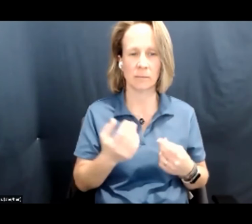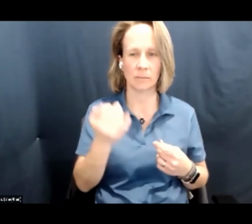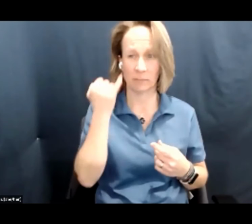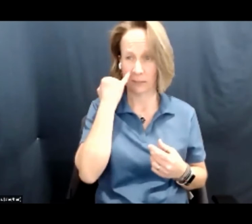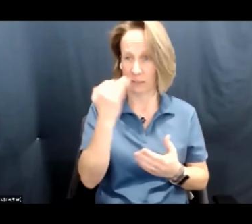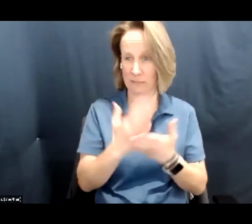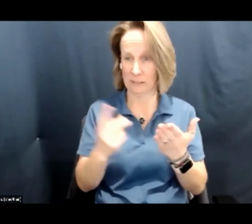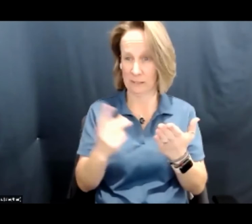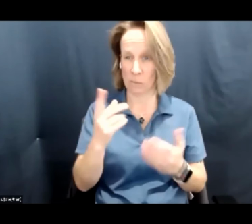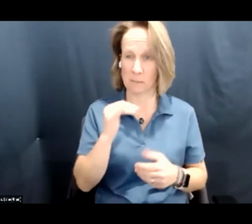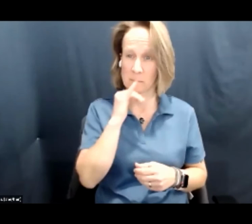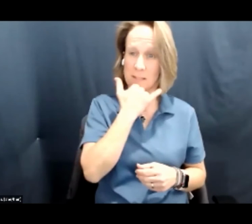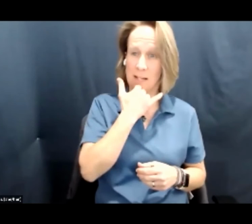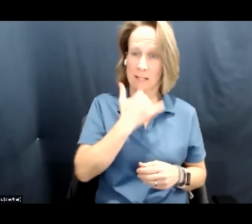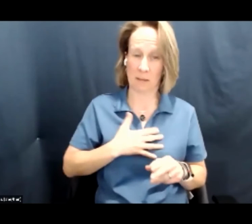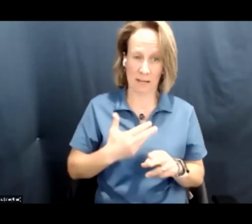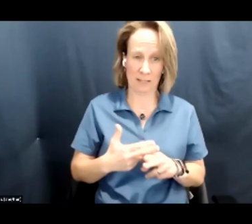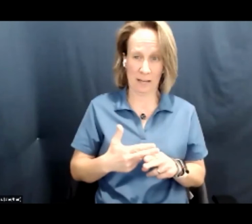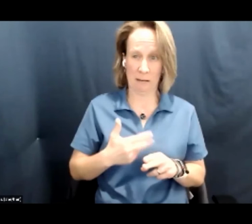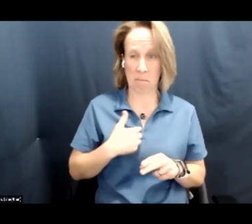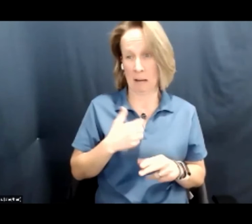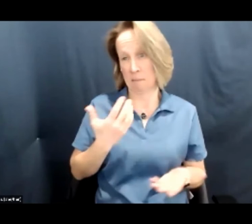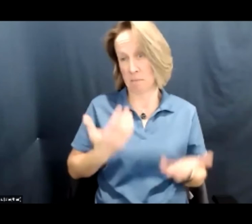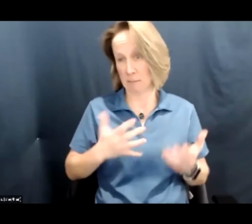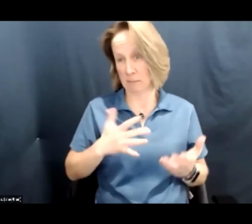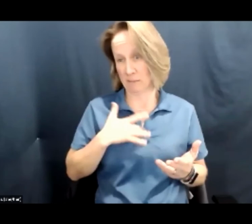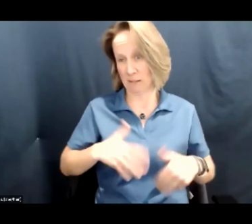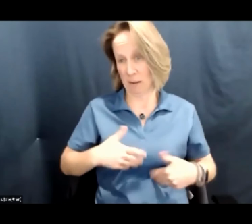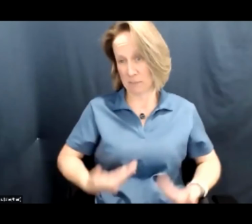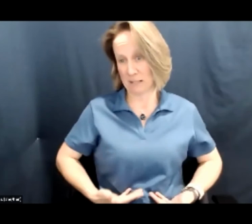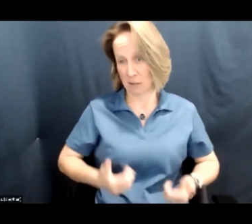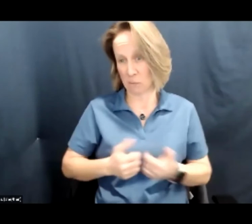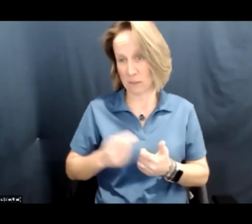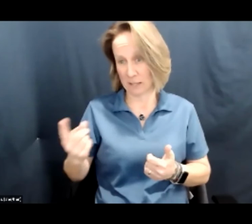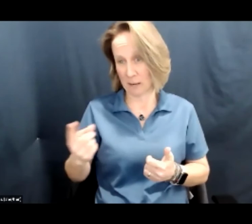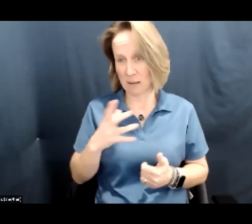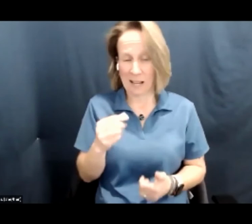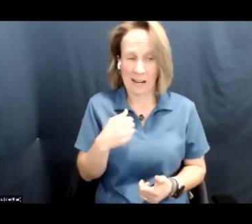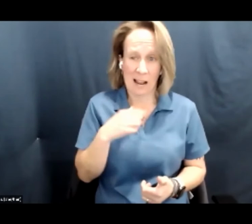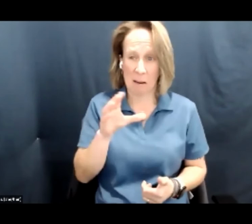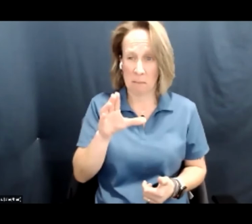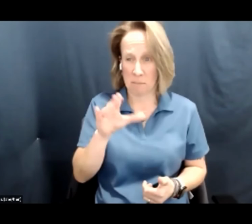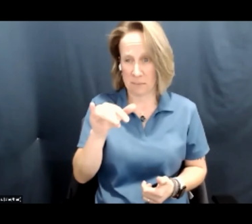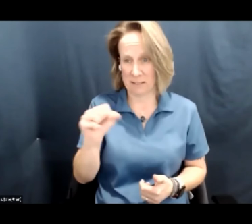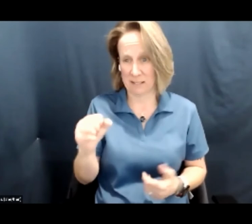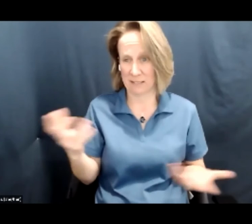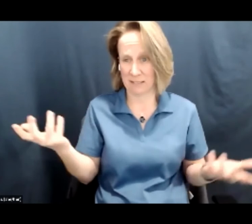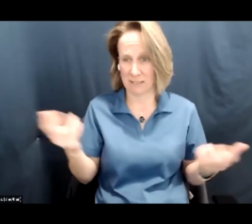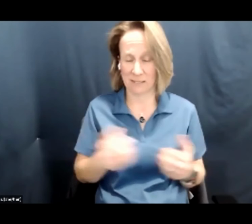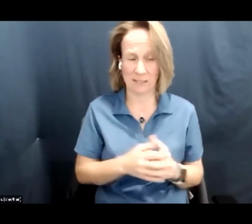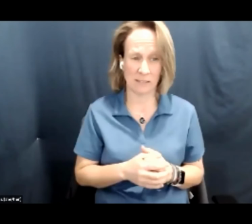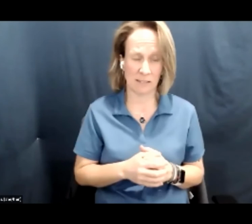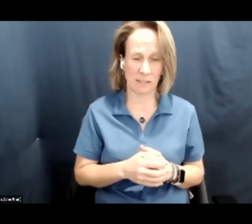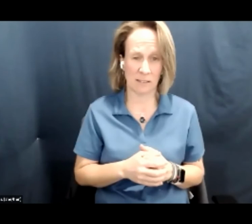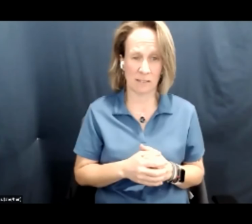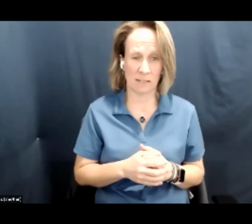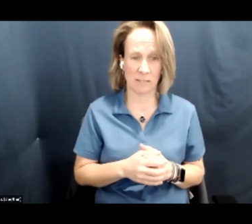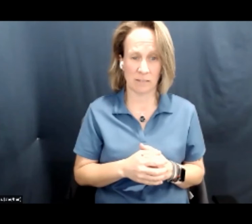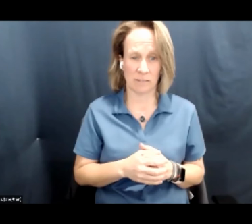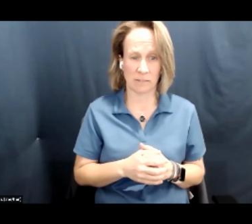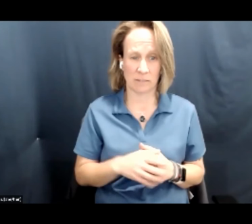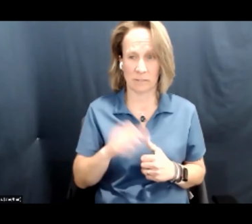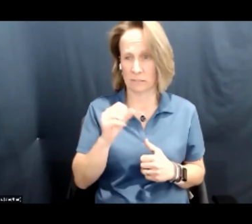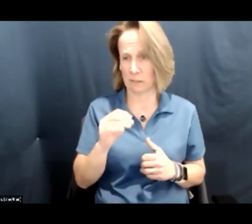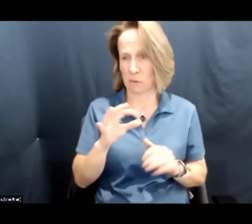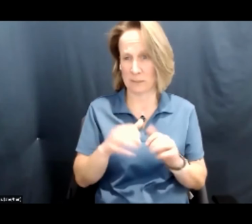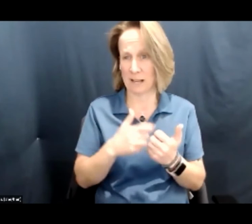name, I can get upset with them, right? And I'm cis, right? So it's also just that way of showing